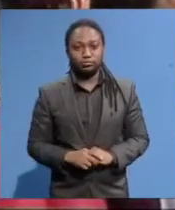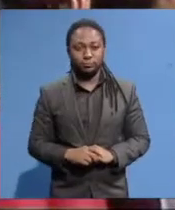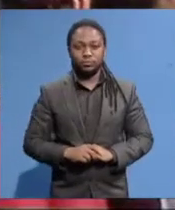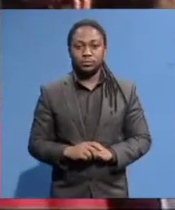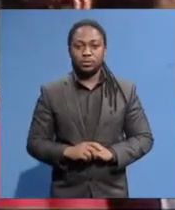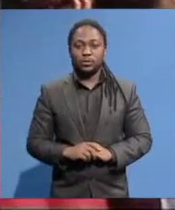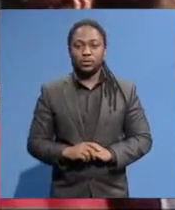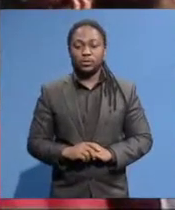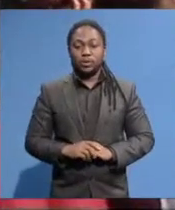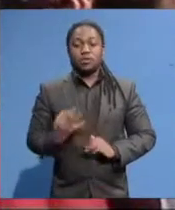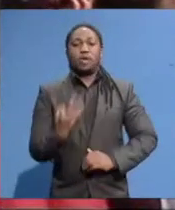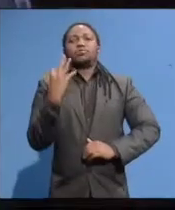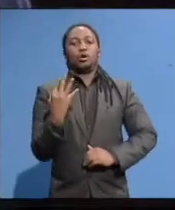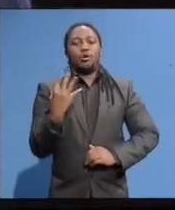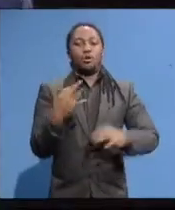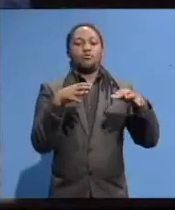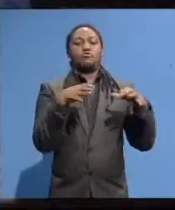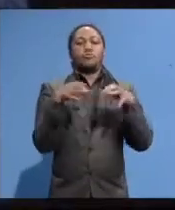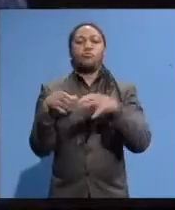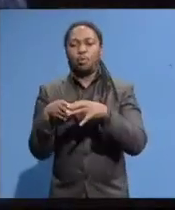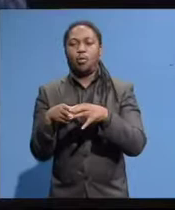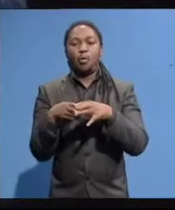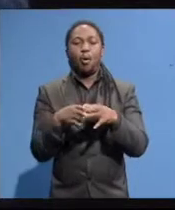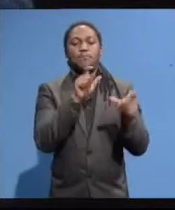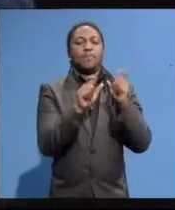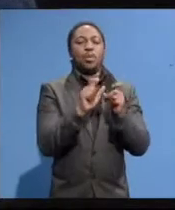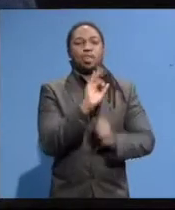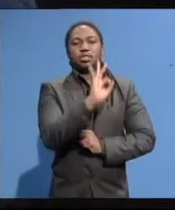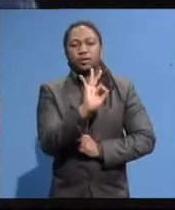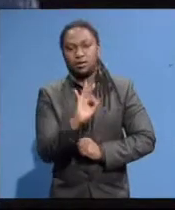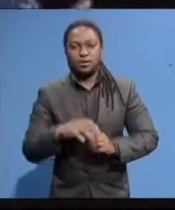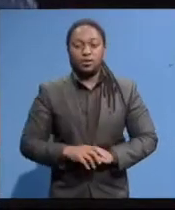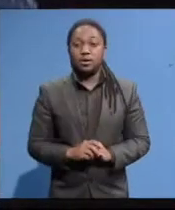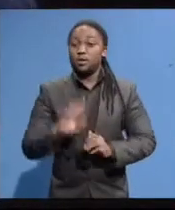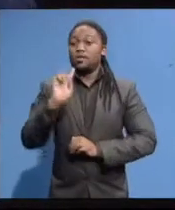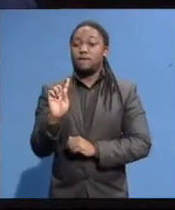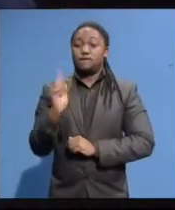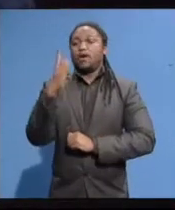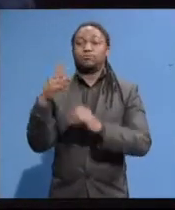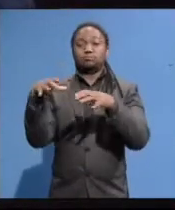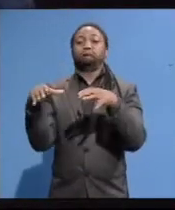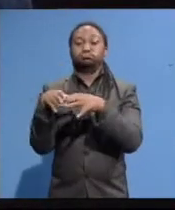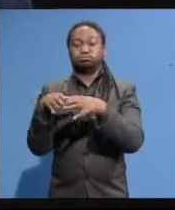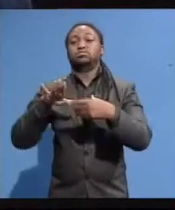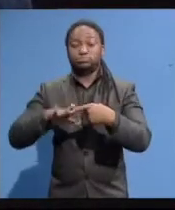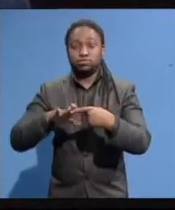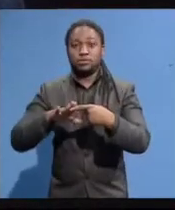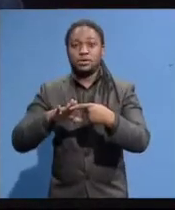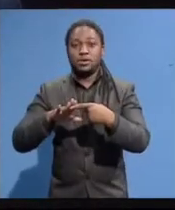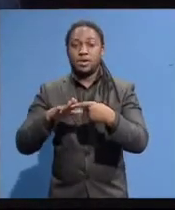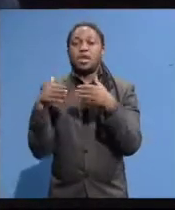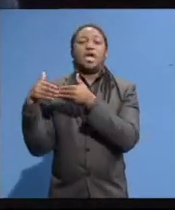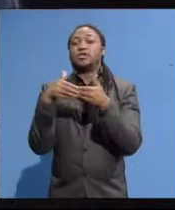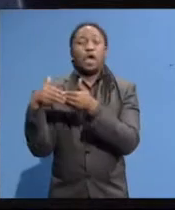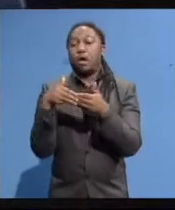there are three groups or three kinds of people. The first kind that we have are those that we call the